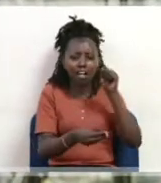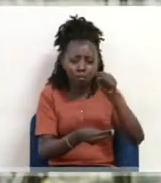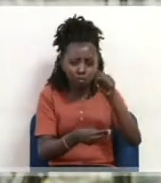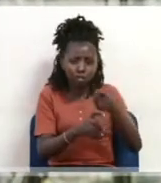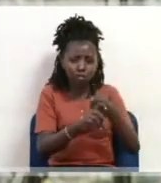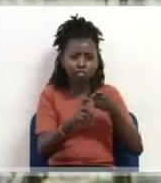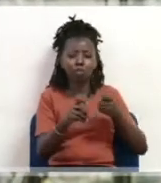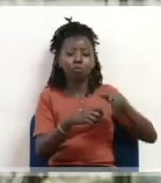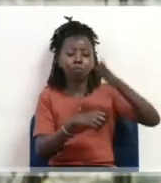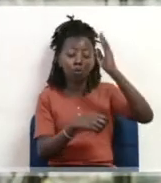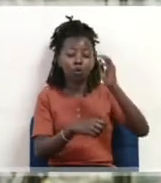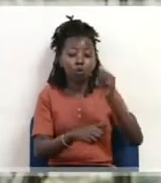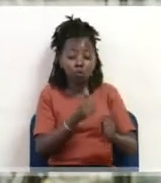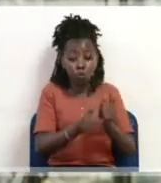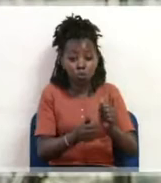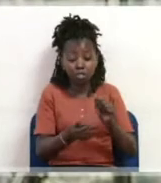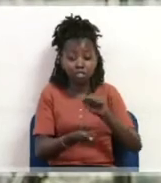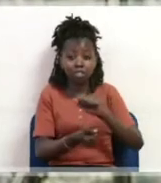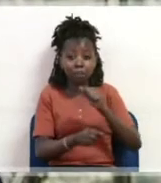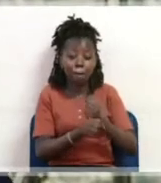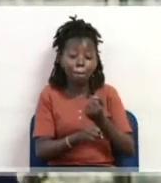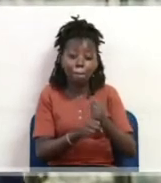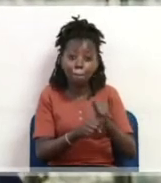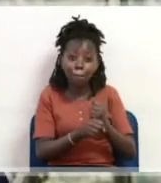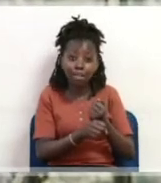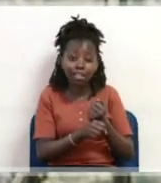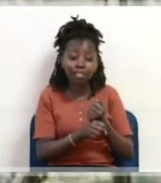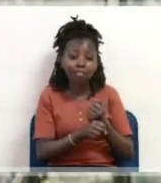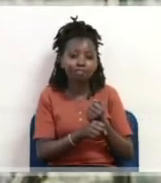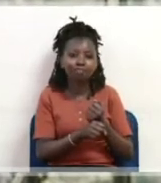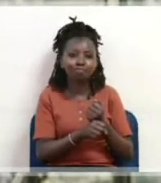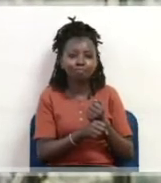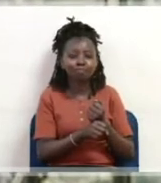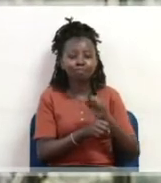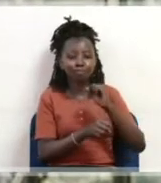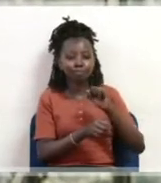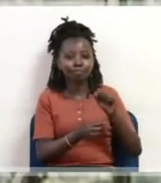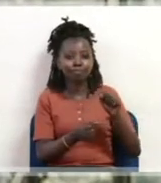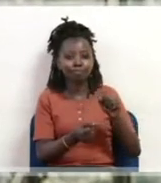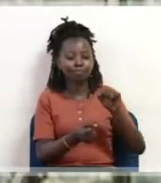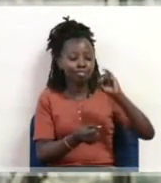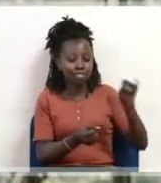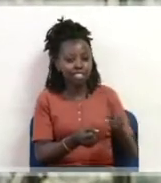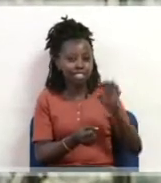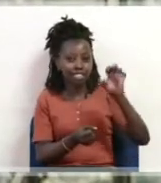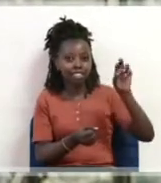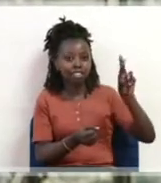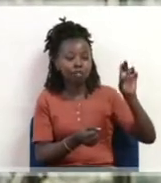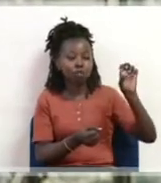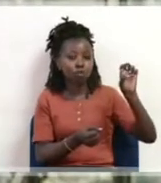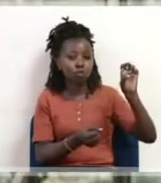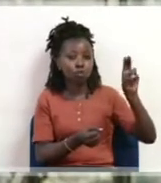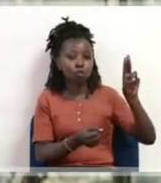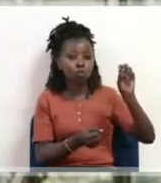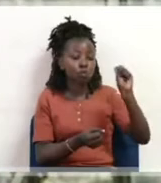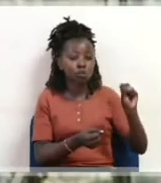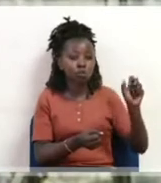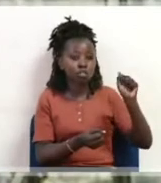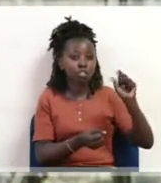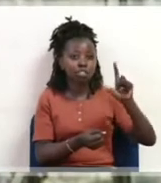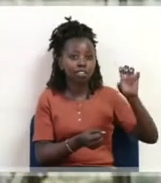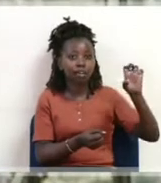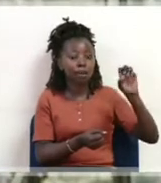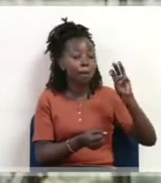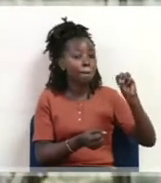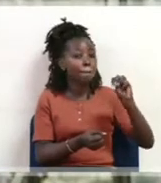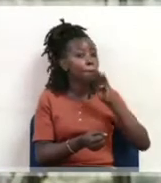nation and the destruction of Jerusalem and finally the temple of God. You have to